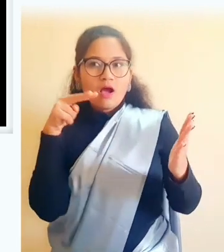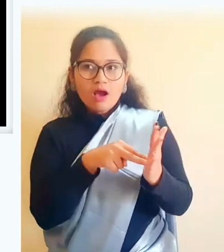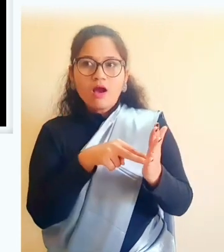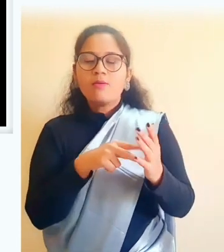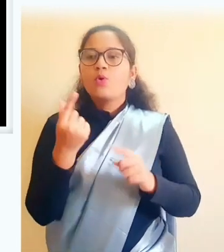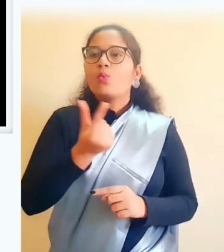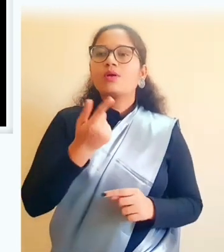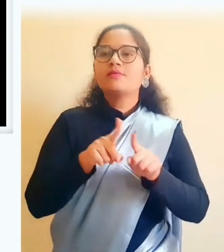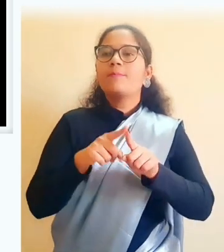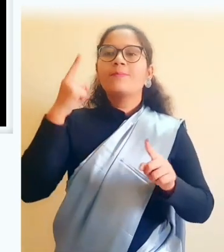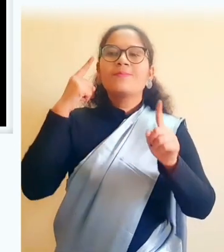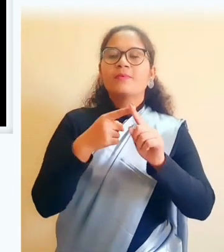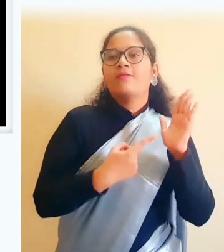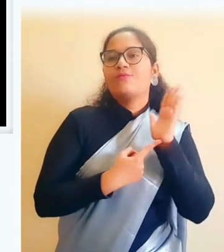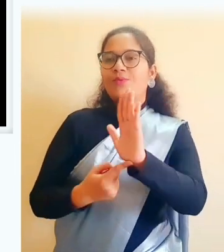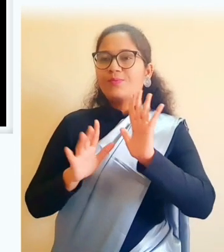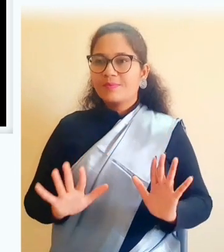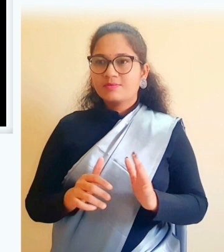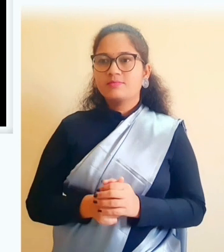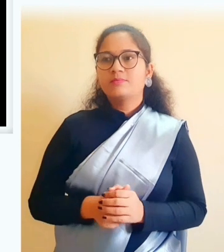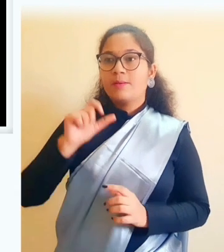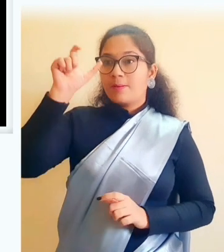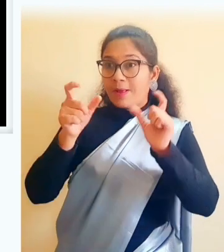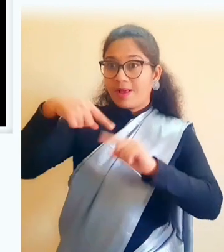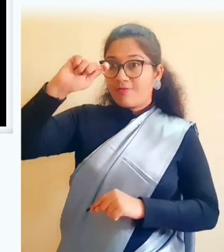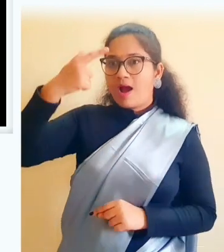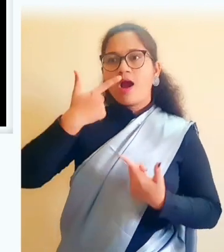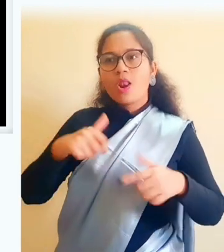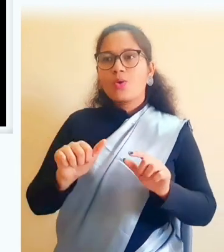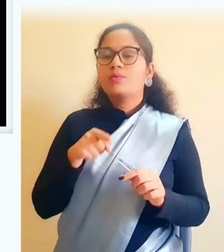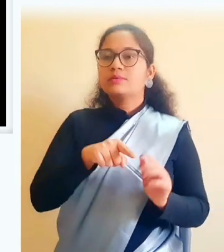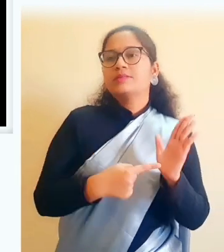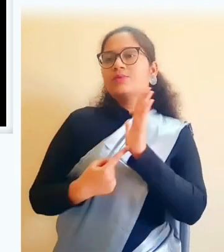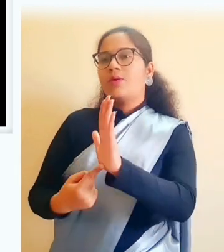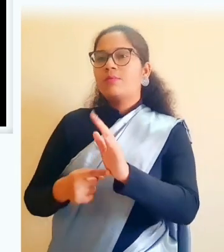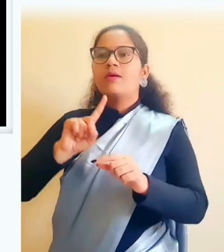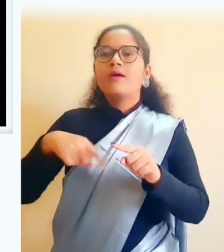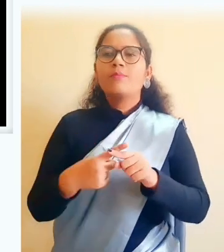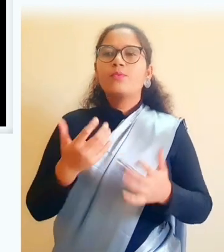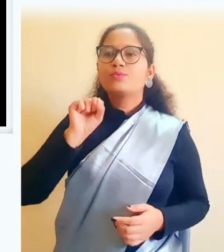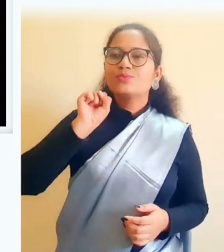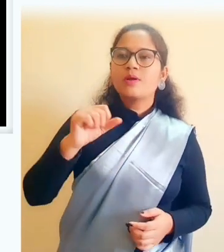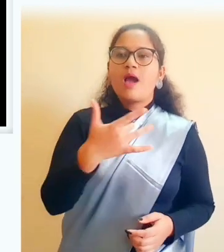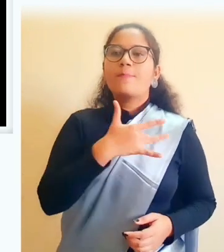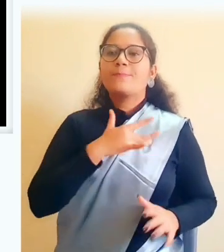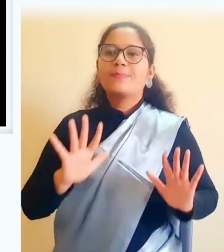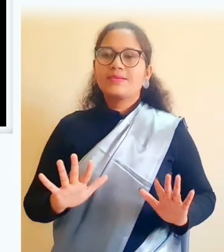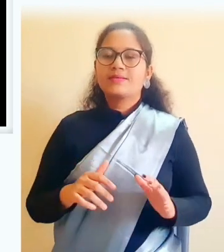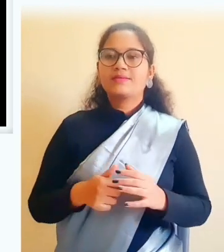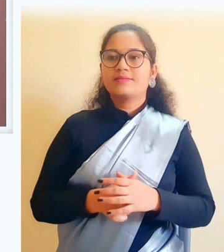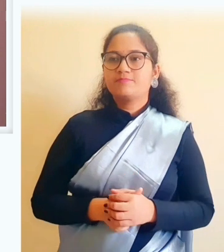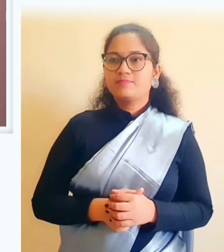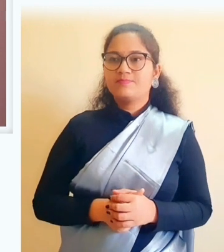were also used for propaganda purposes, allowing the British to show Indians as neglectful of their own